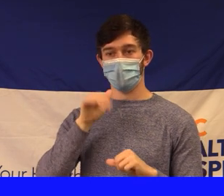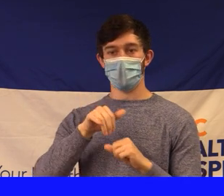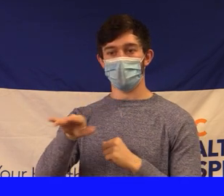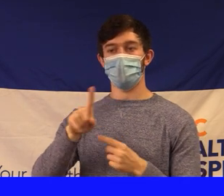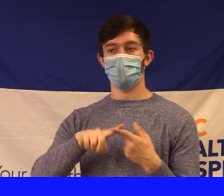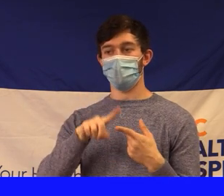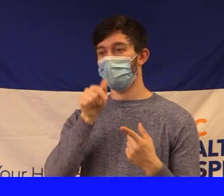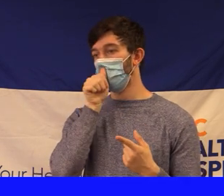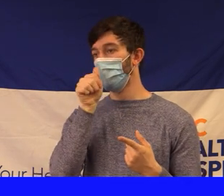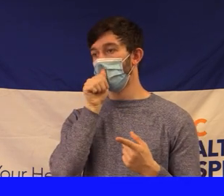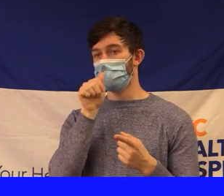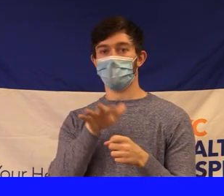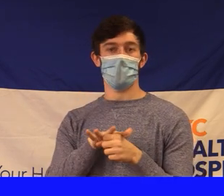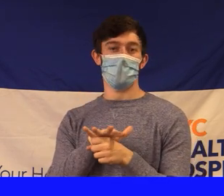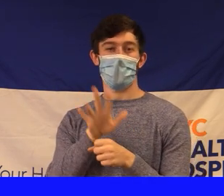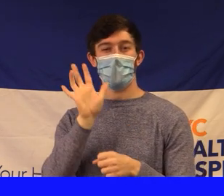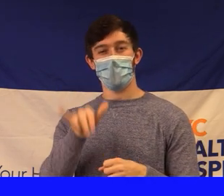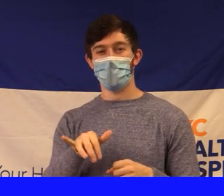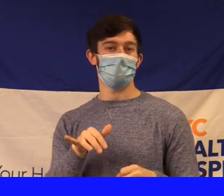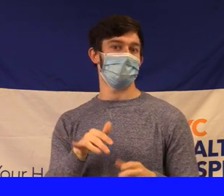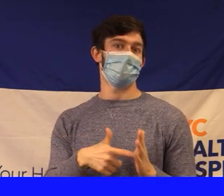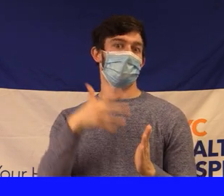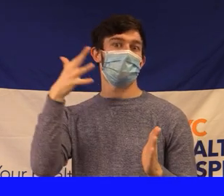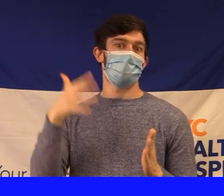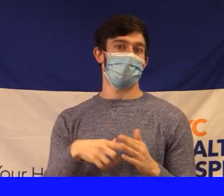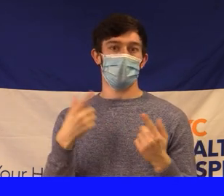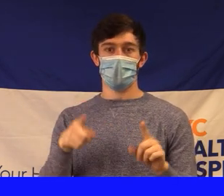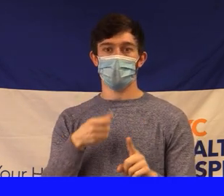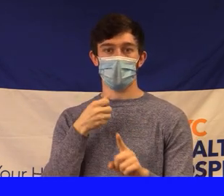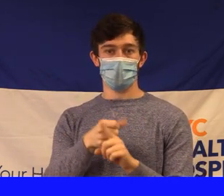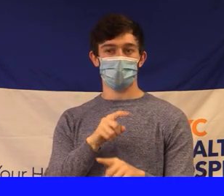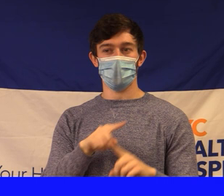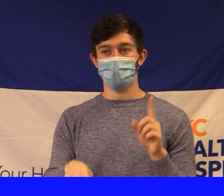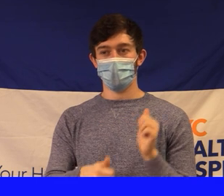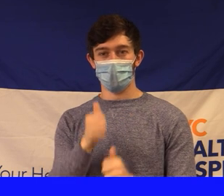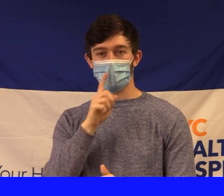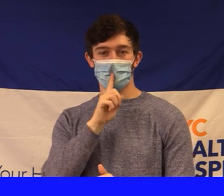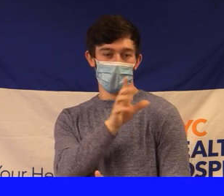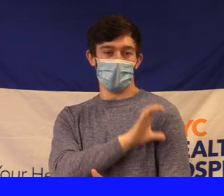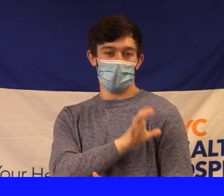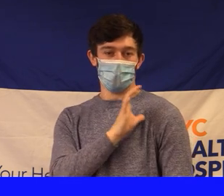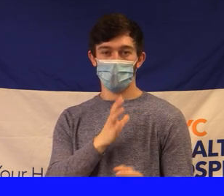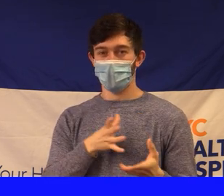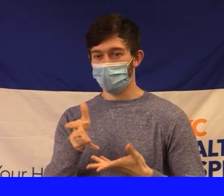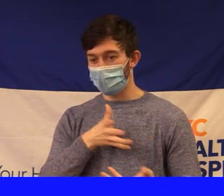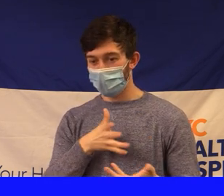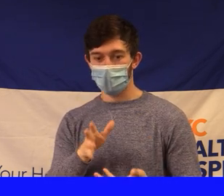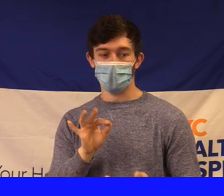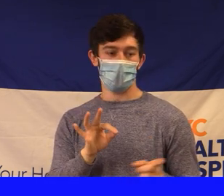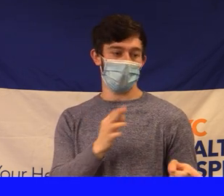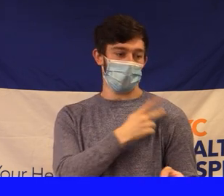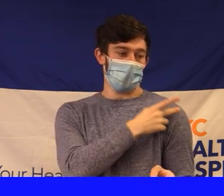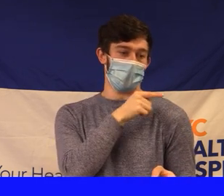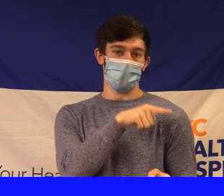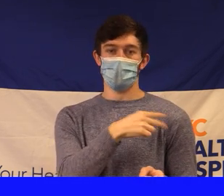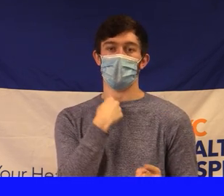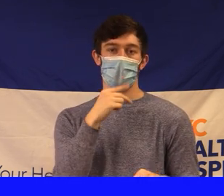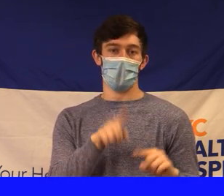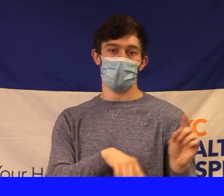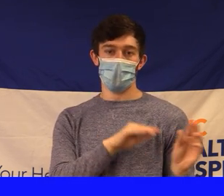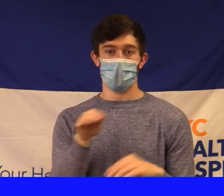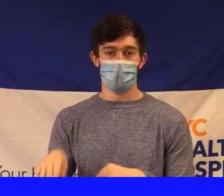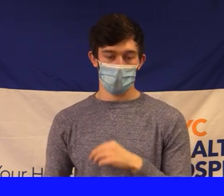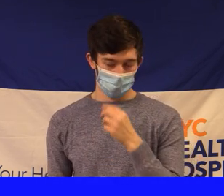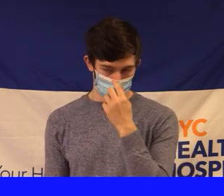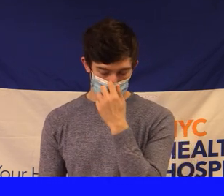private facility. Those are the minority cases, but the bulk of them are clinical consultation, and for whatever reason, the patient doesn't end up moving.